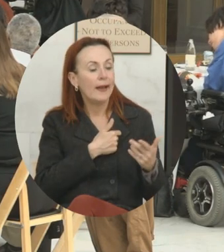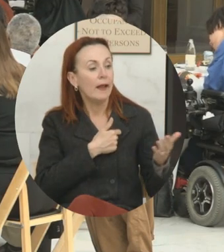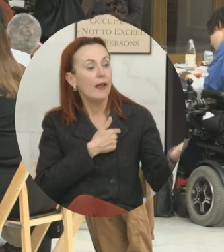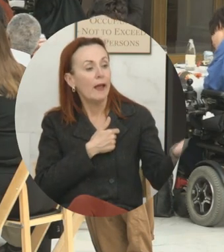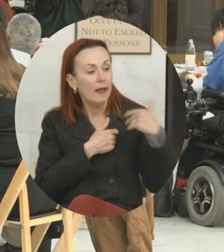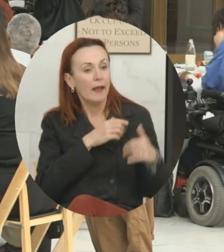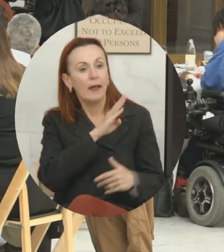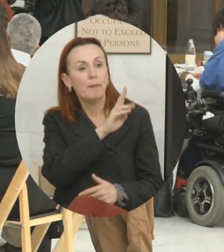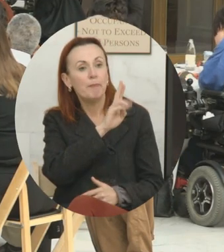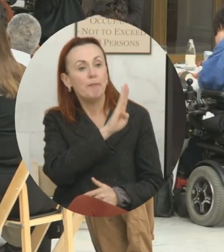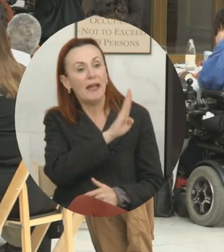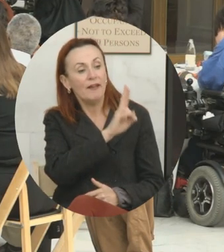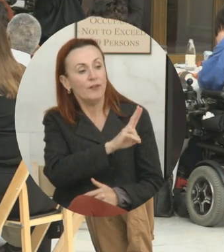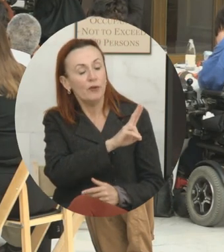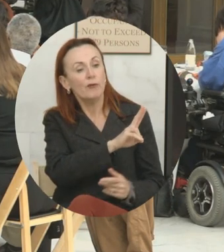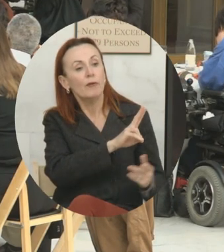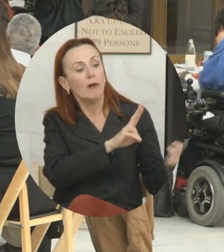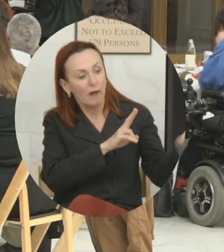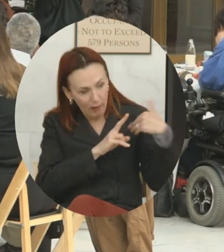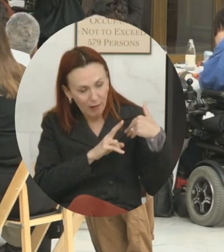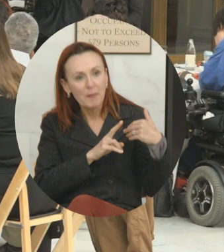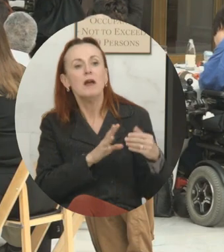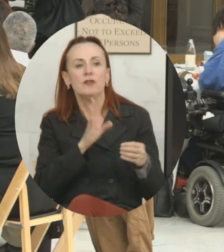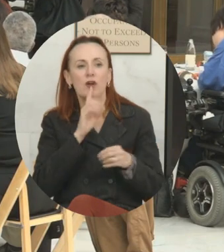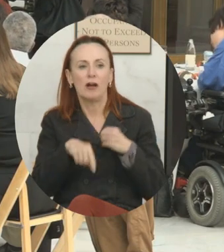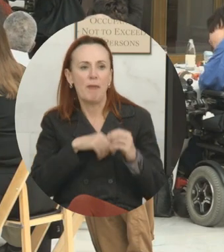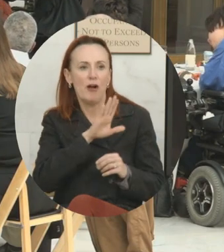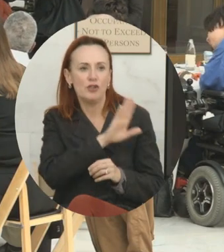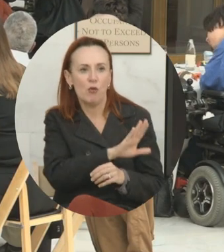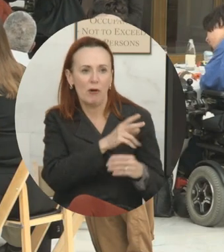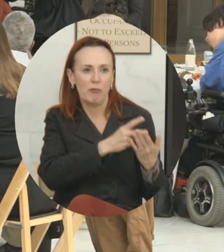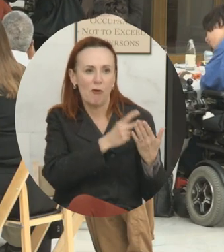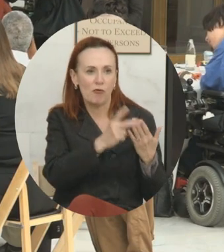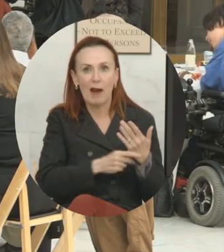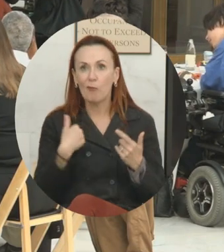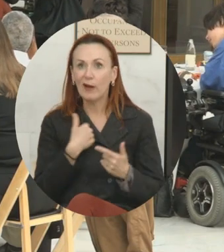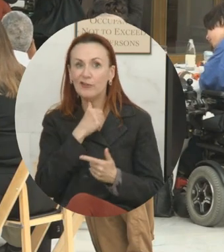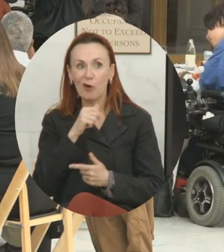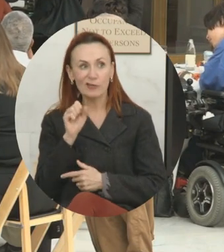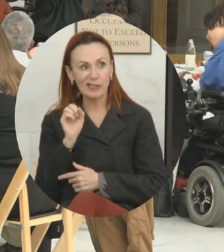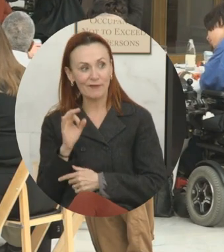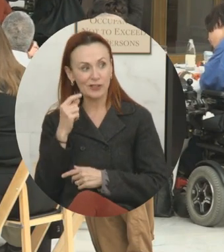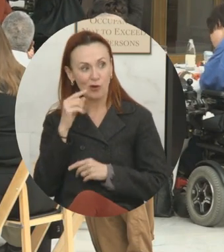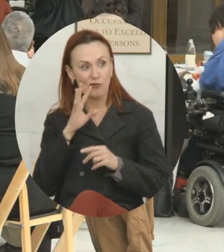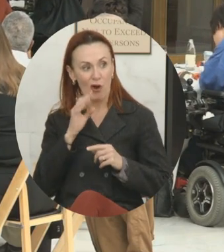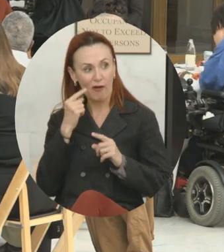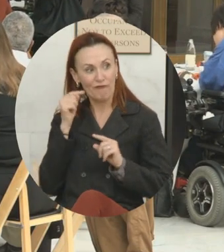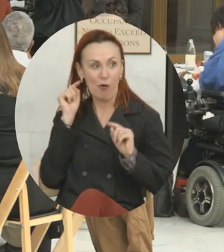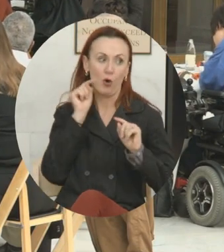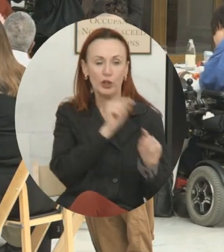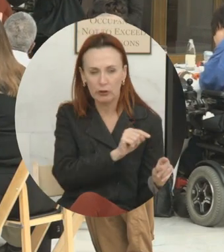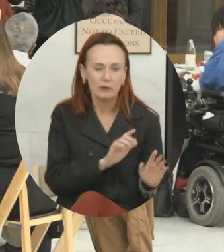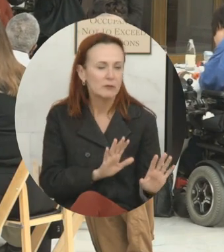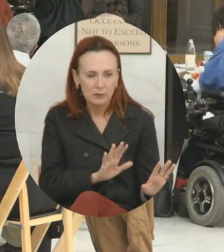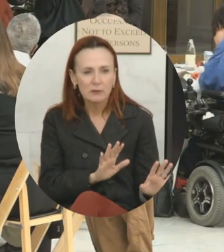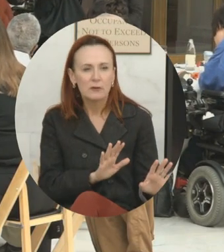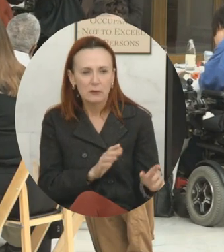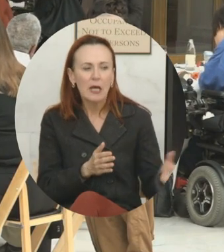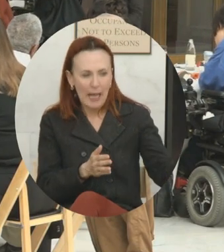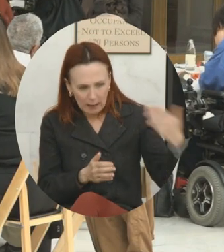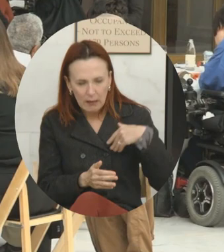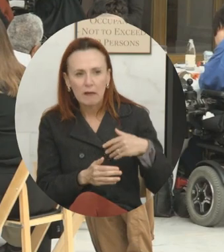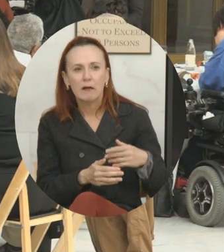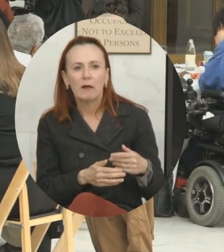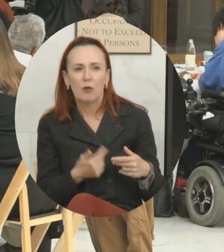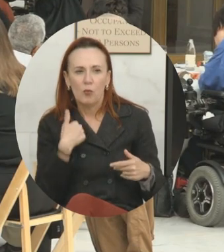So because on the ground, those who are on the ground know what the issues are before they happened, they